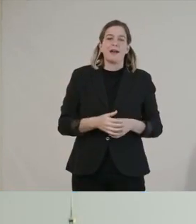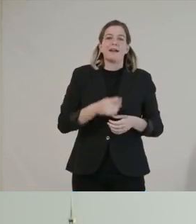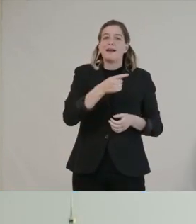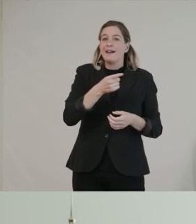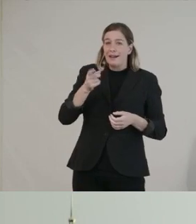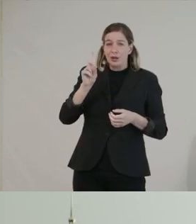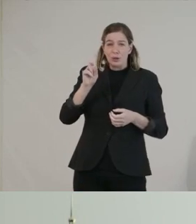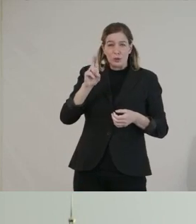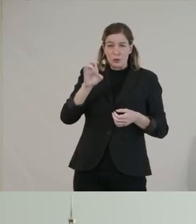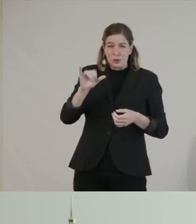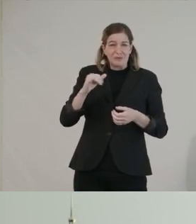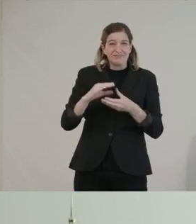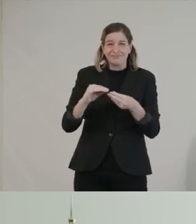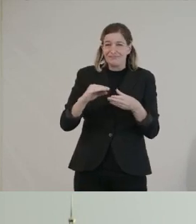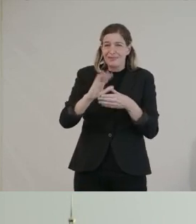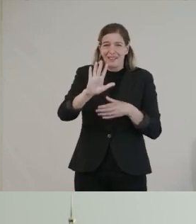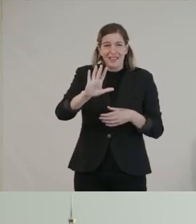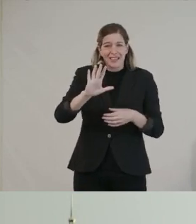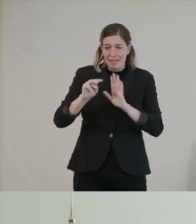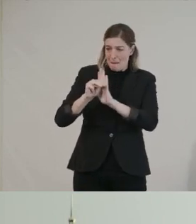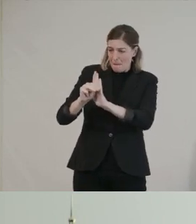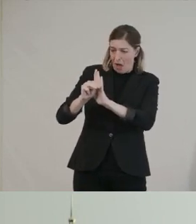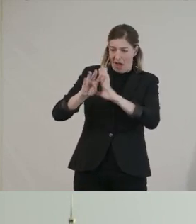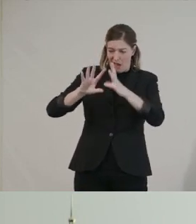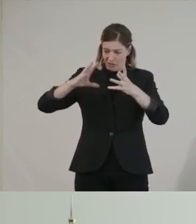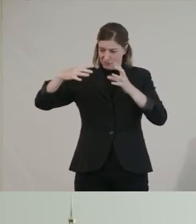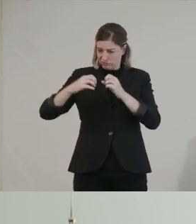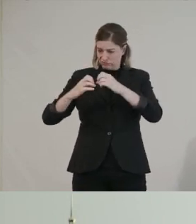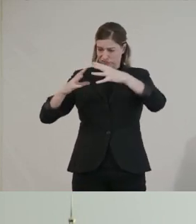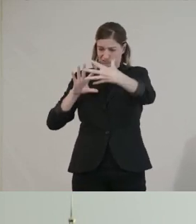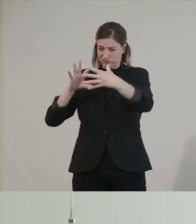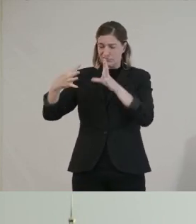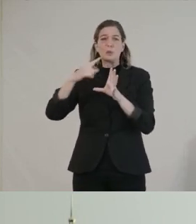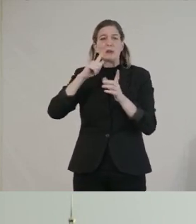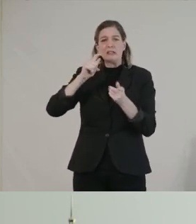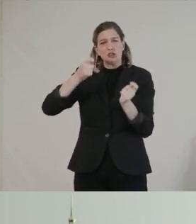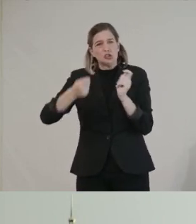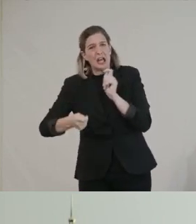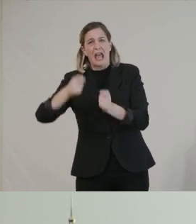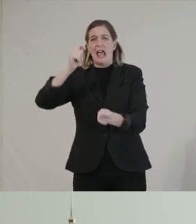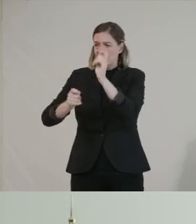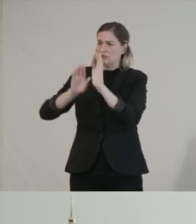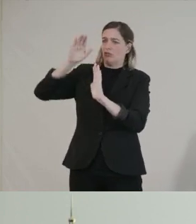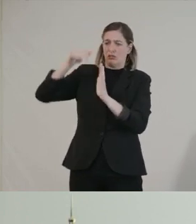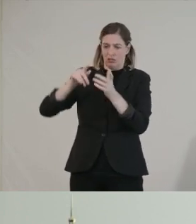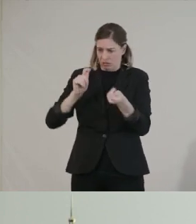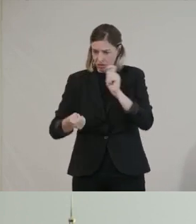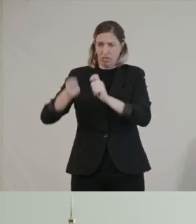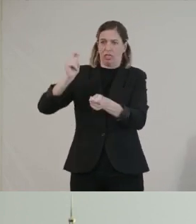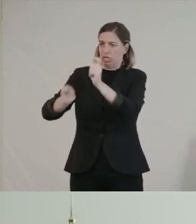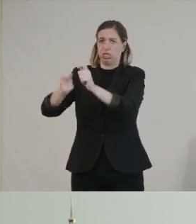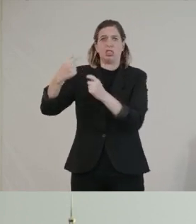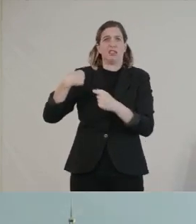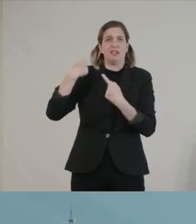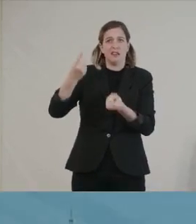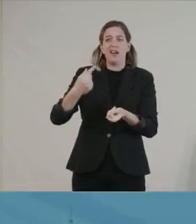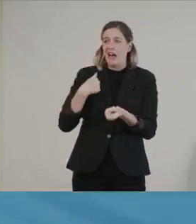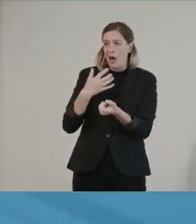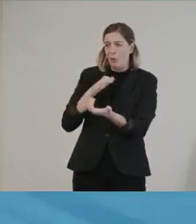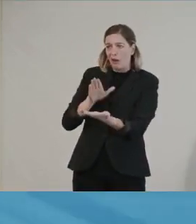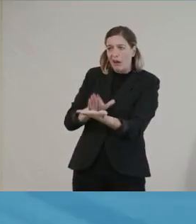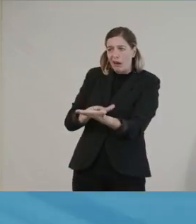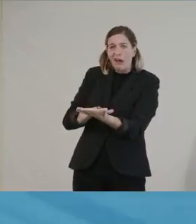dramatically over the course of time. Again, I want to give the credit to the people that have made the sacrifices over the last 45 days, to